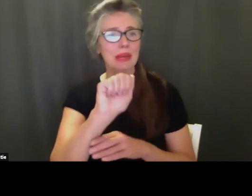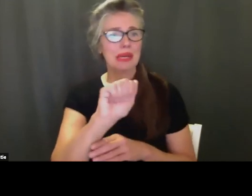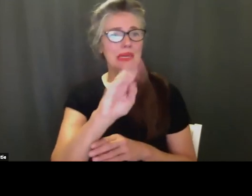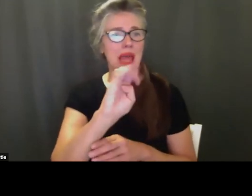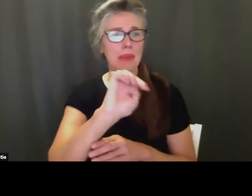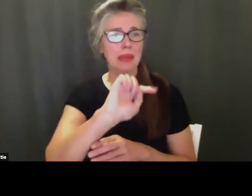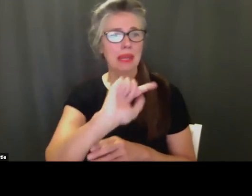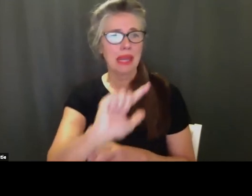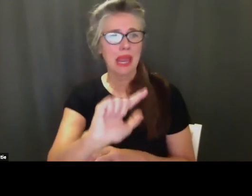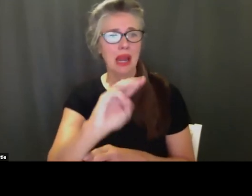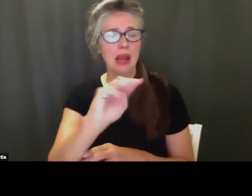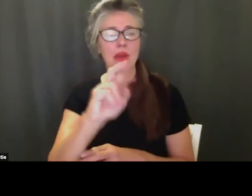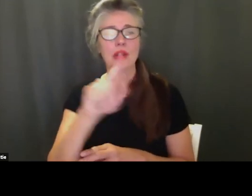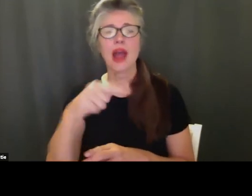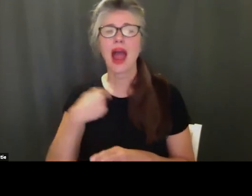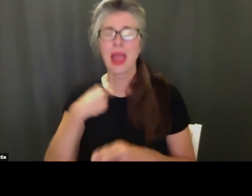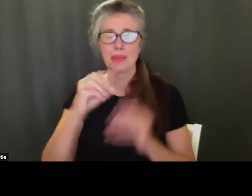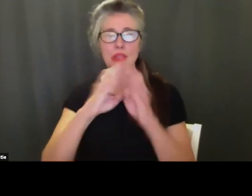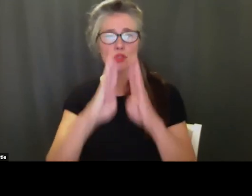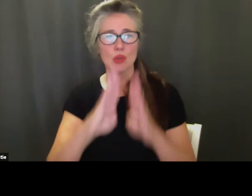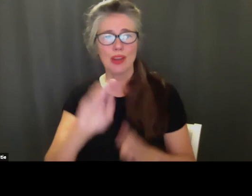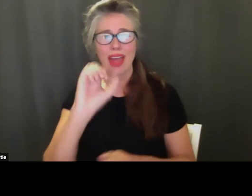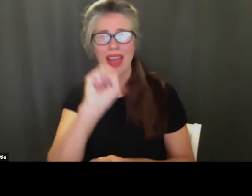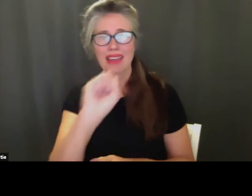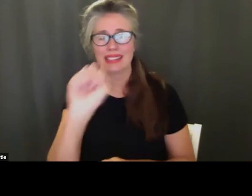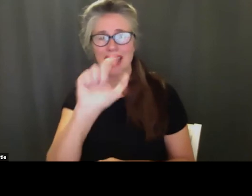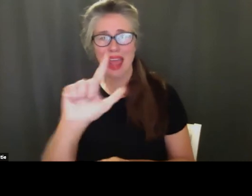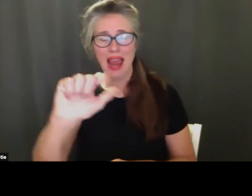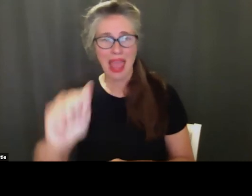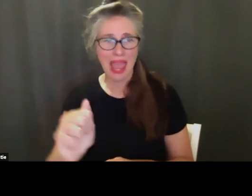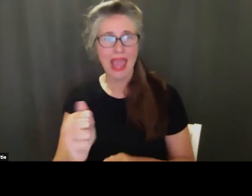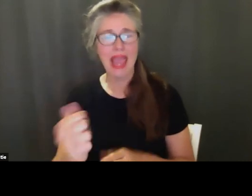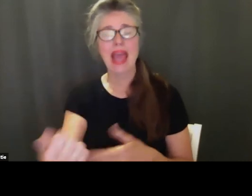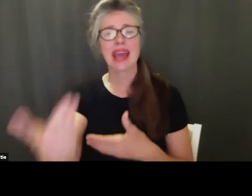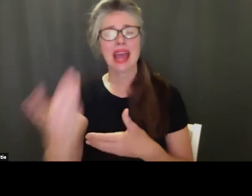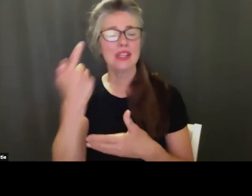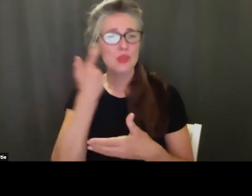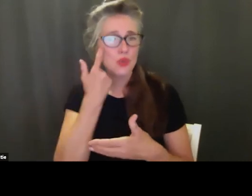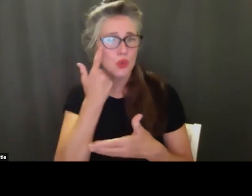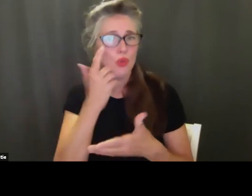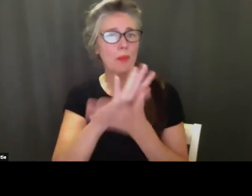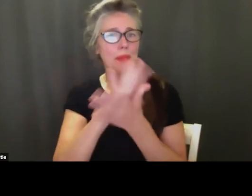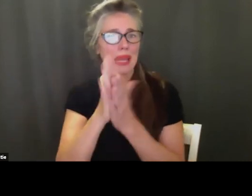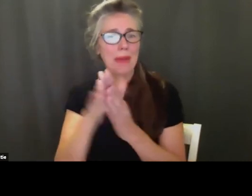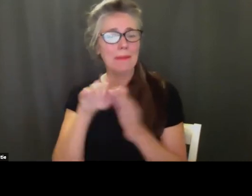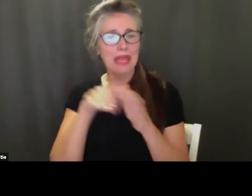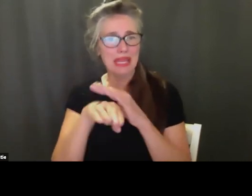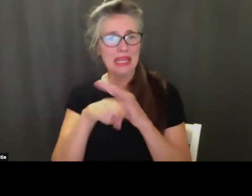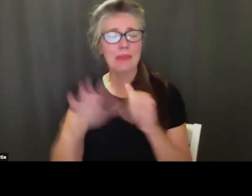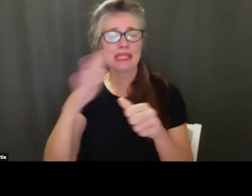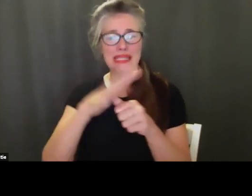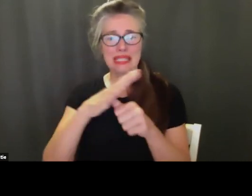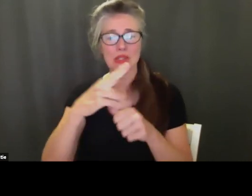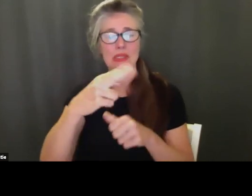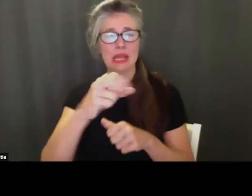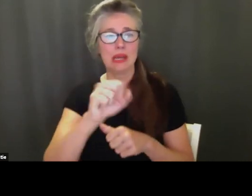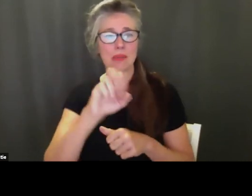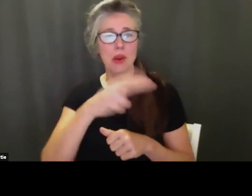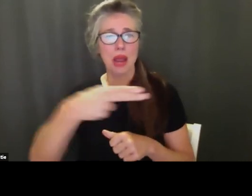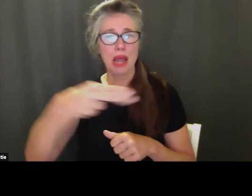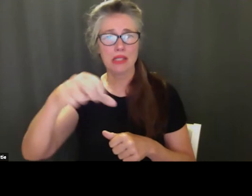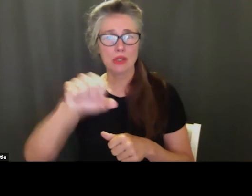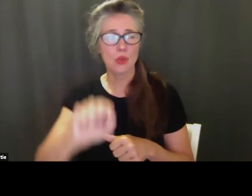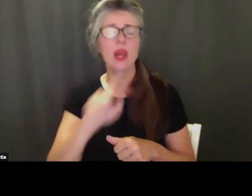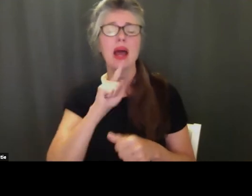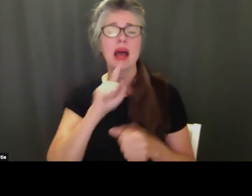student with FLA and incoming senior at Santa Barbara High School. I'm here in support of aligning of the